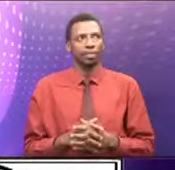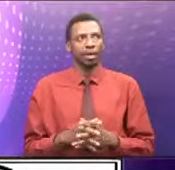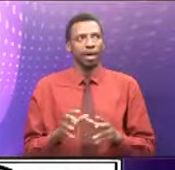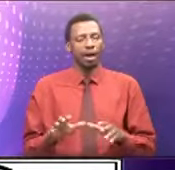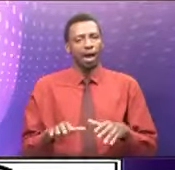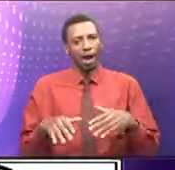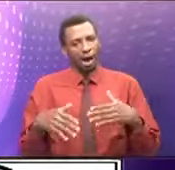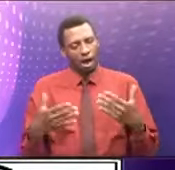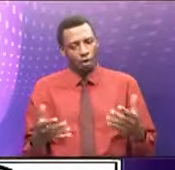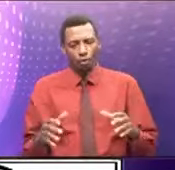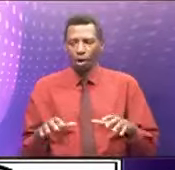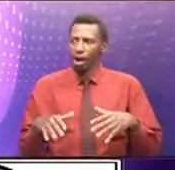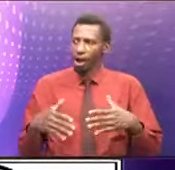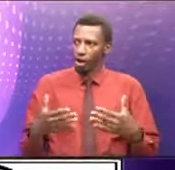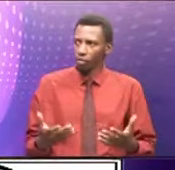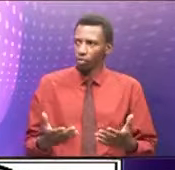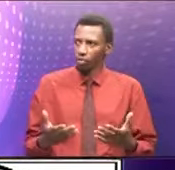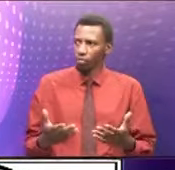education